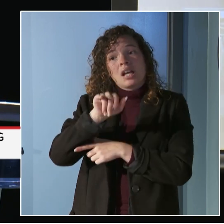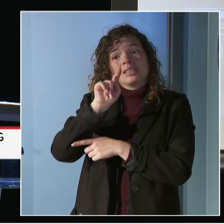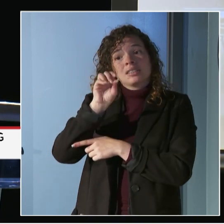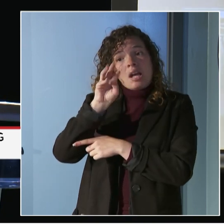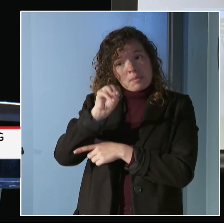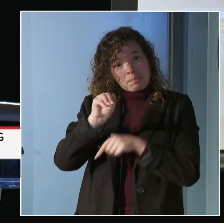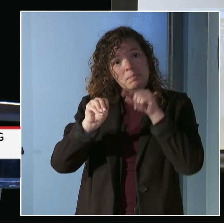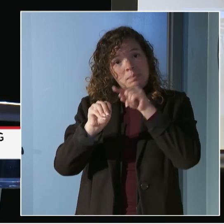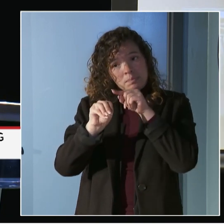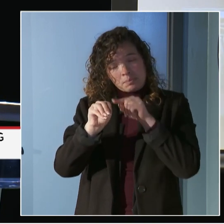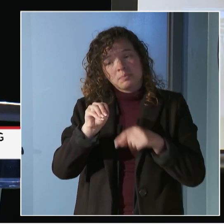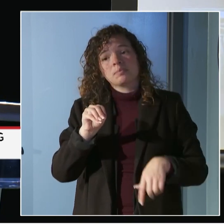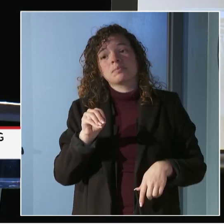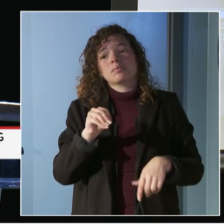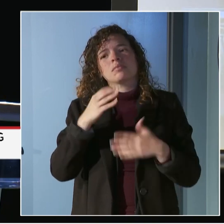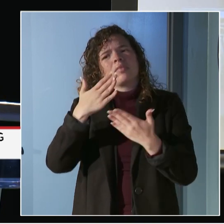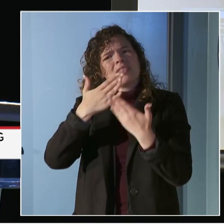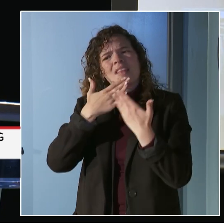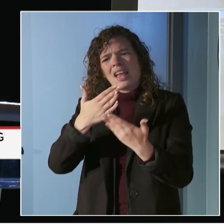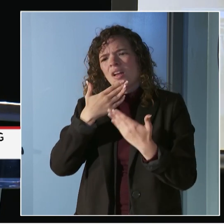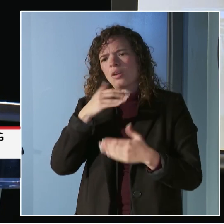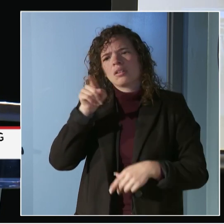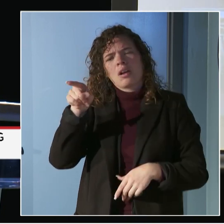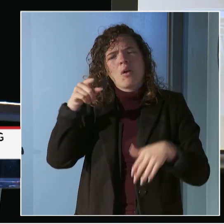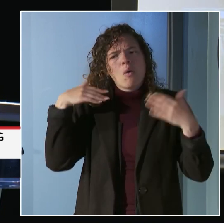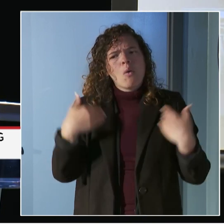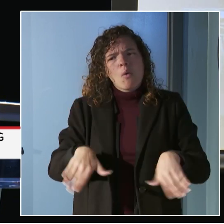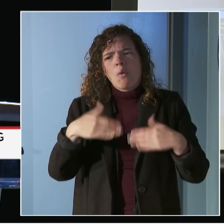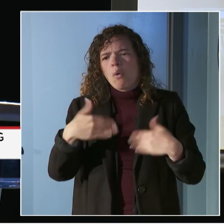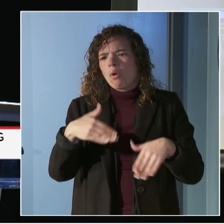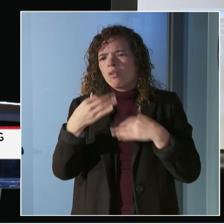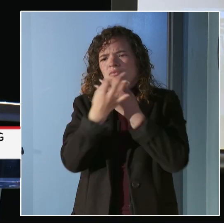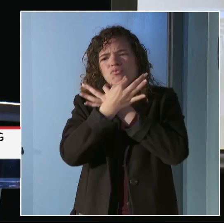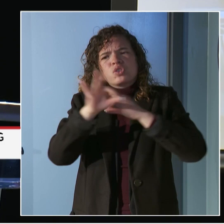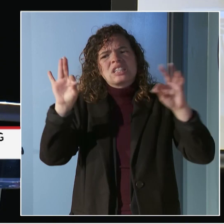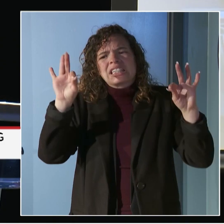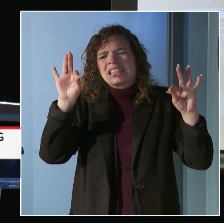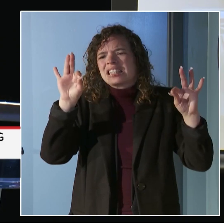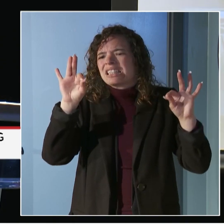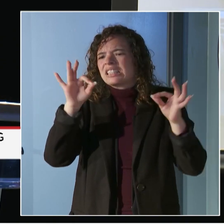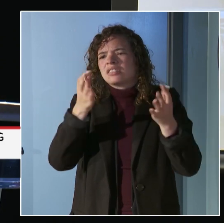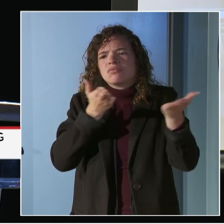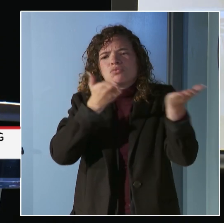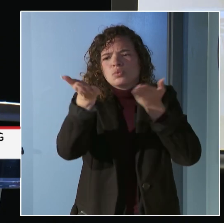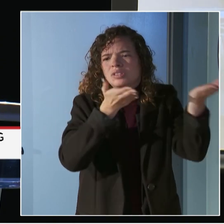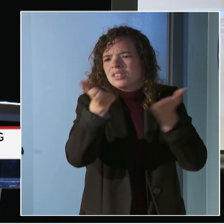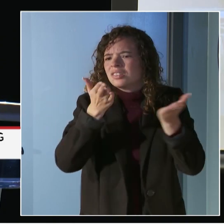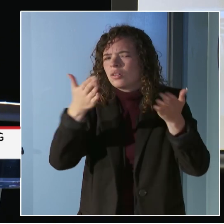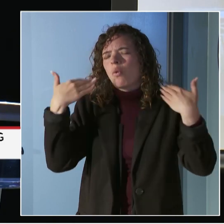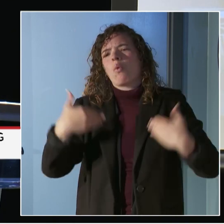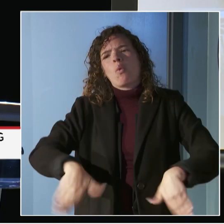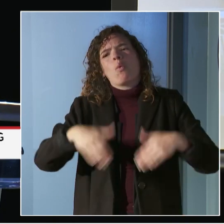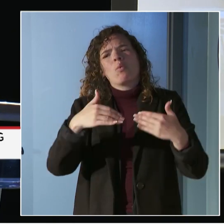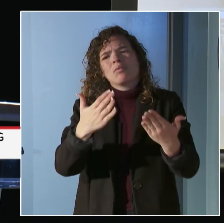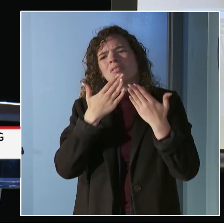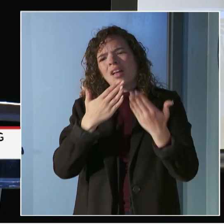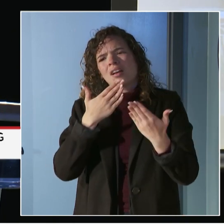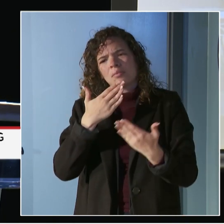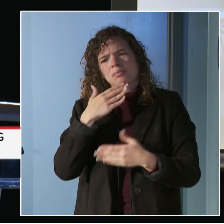who provided pro bono real estate services for this project. Thank you, Tom.